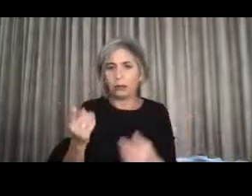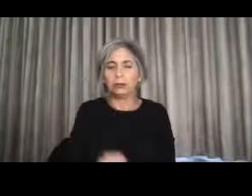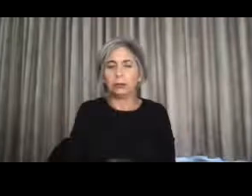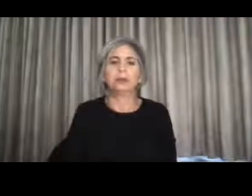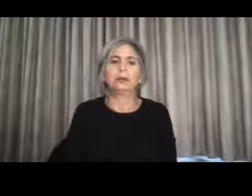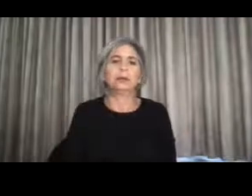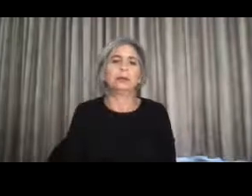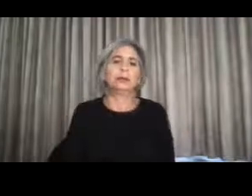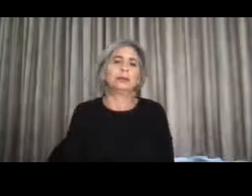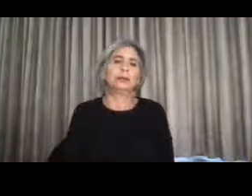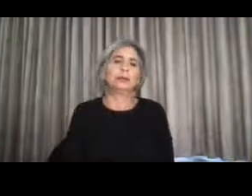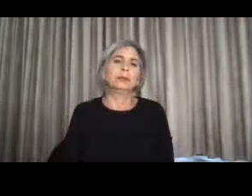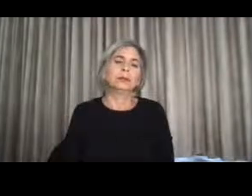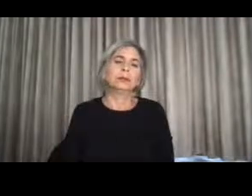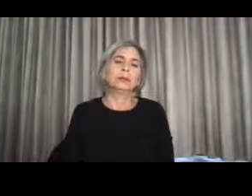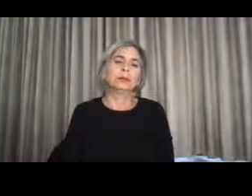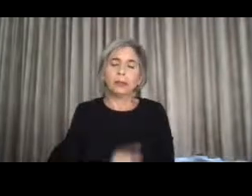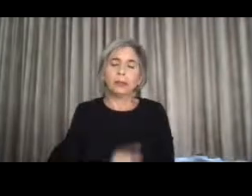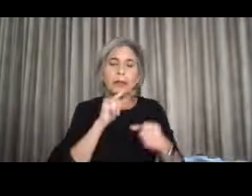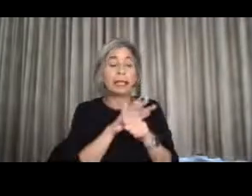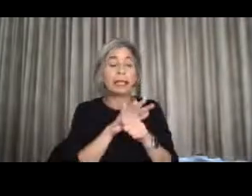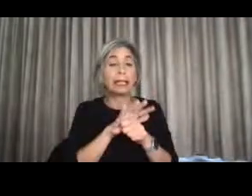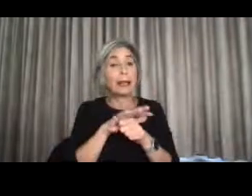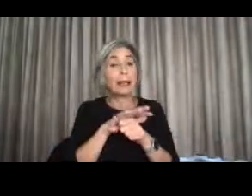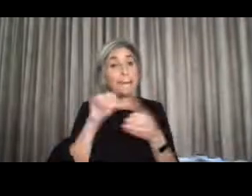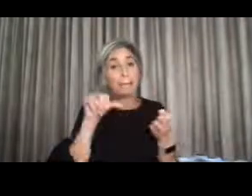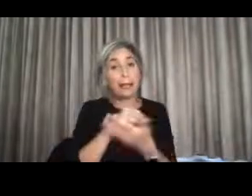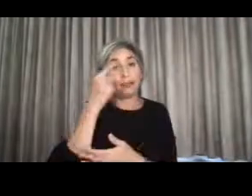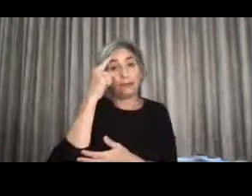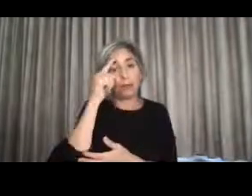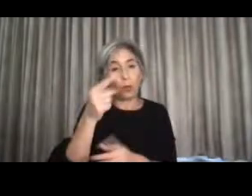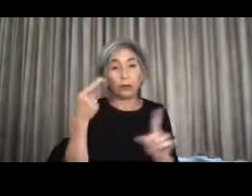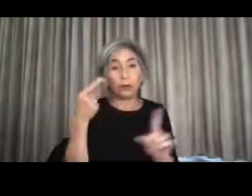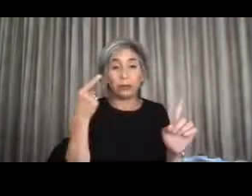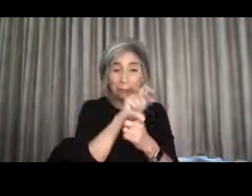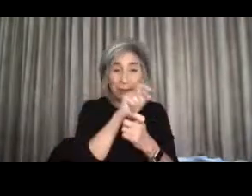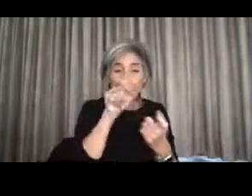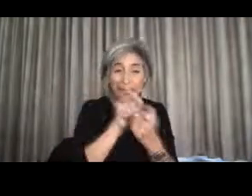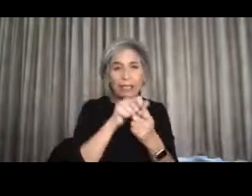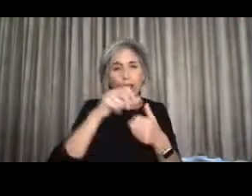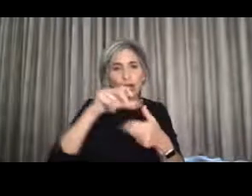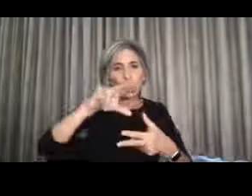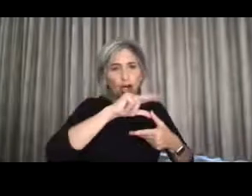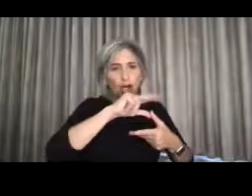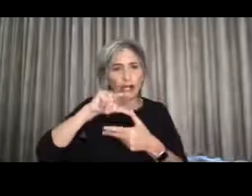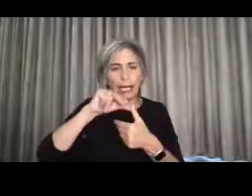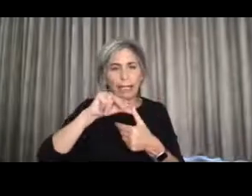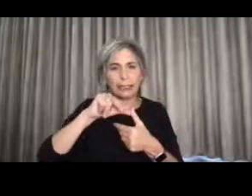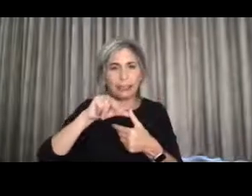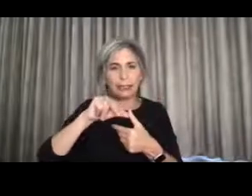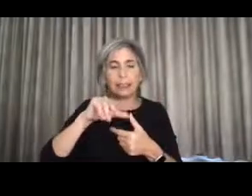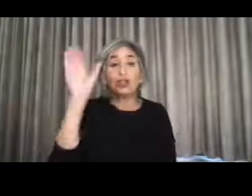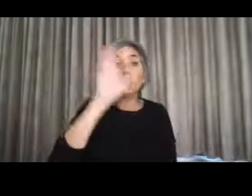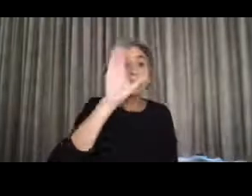a dedicated page for hurricanes. That can be found through a search bar on the homepage